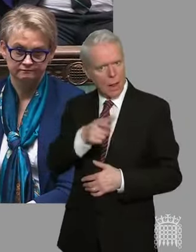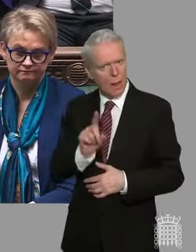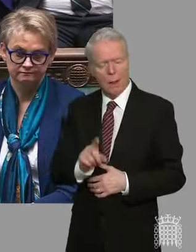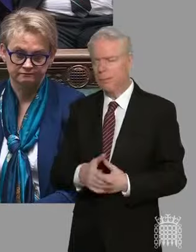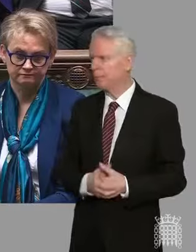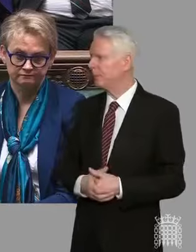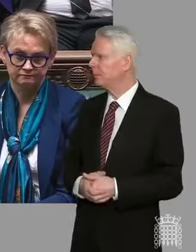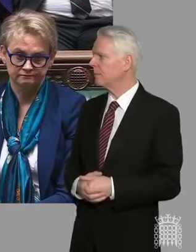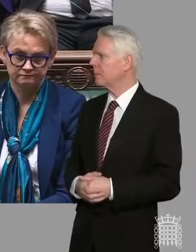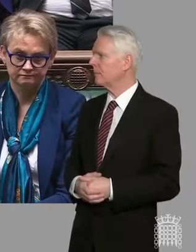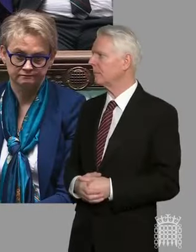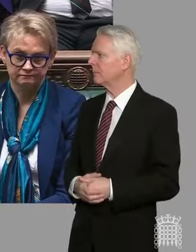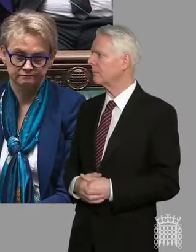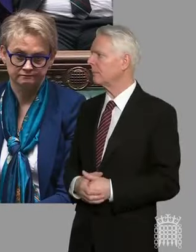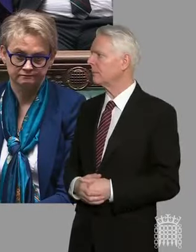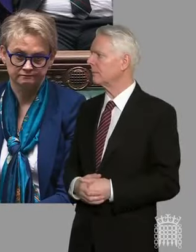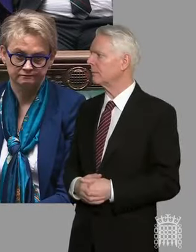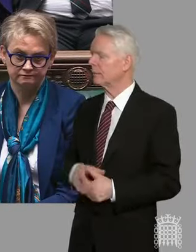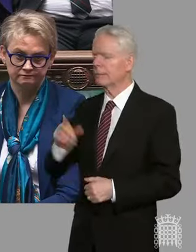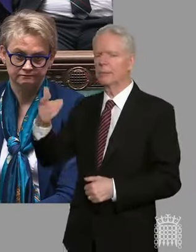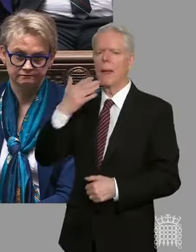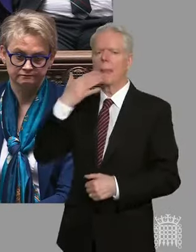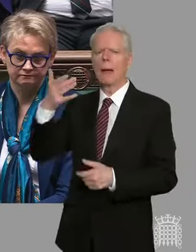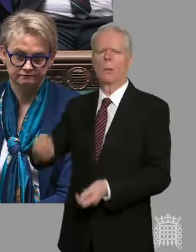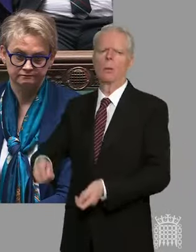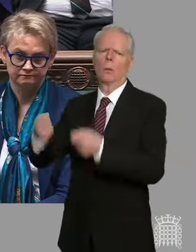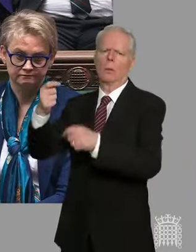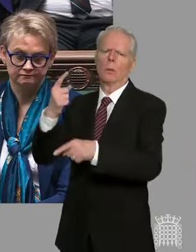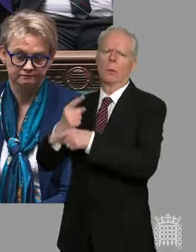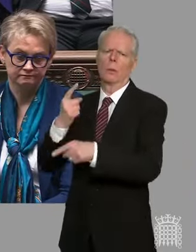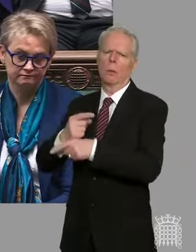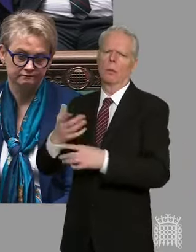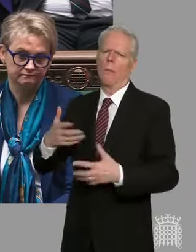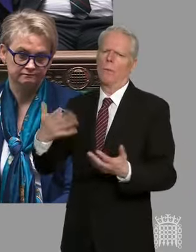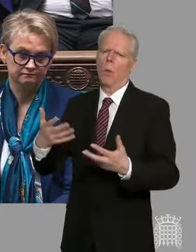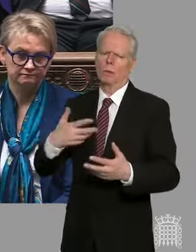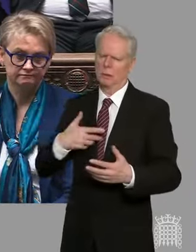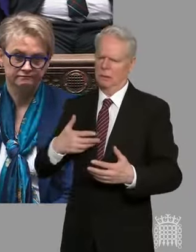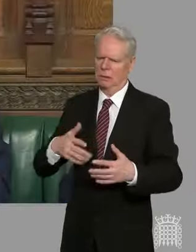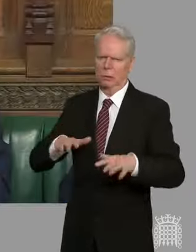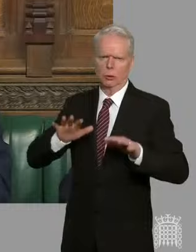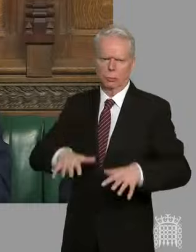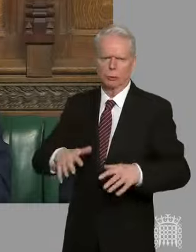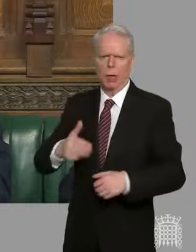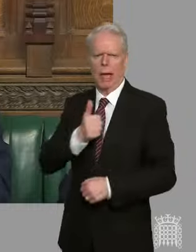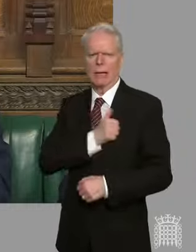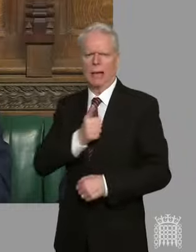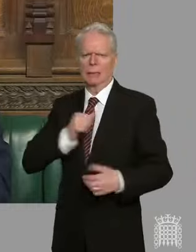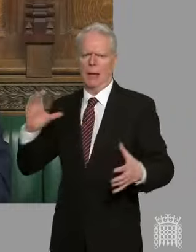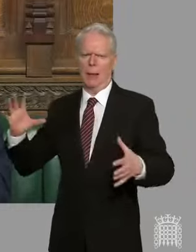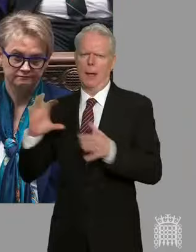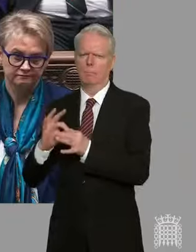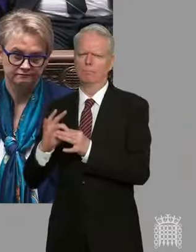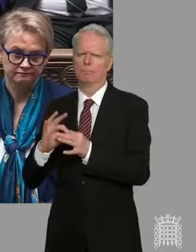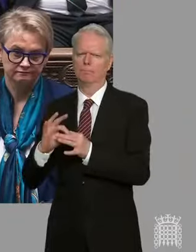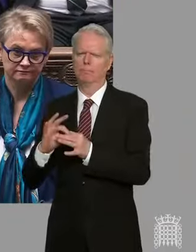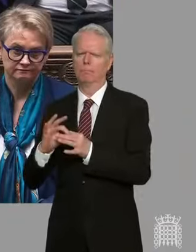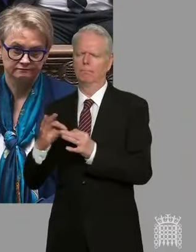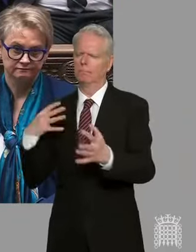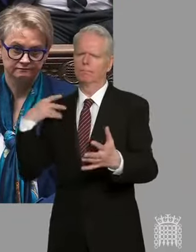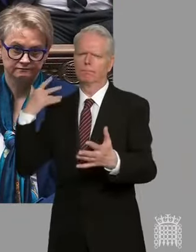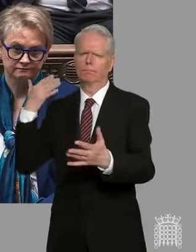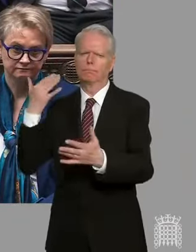history and a shared set of values and a determination to be an active force for good in the world. We work closely with